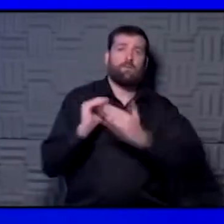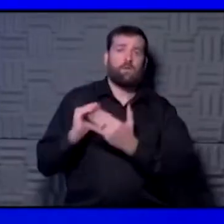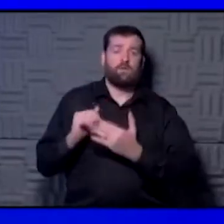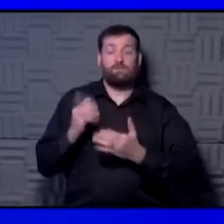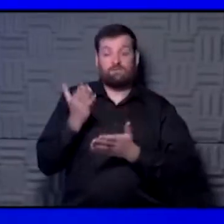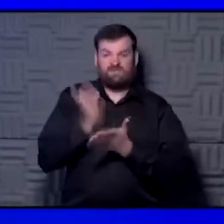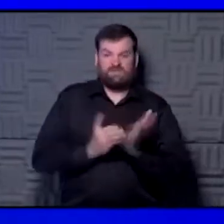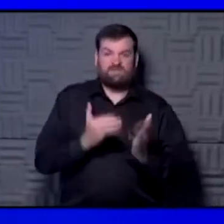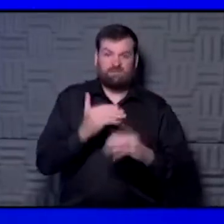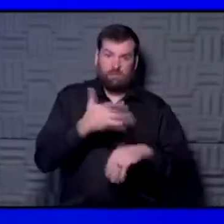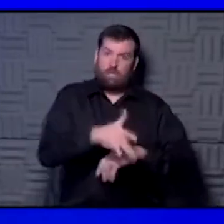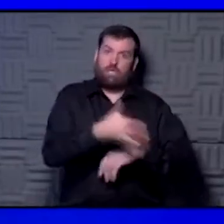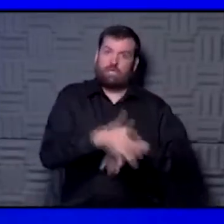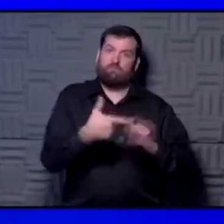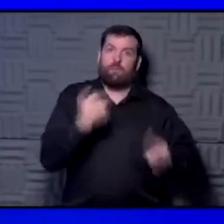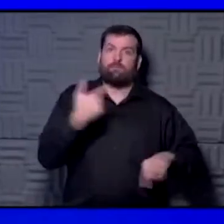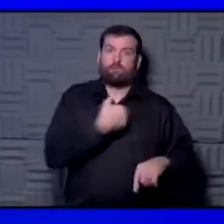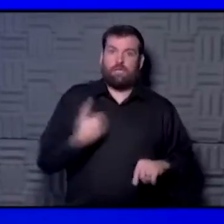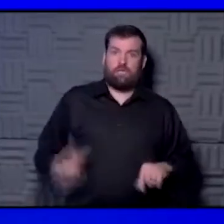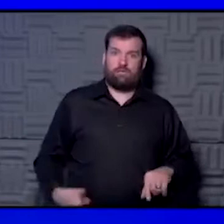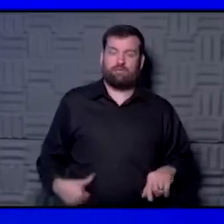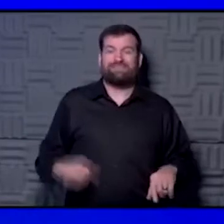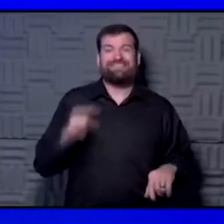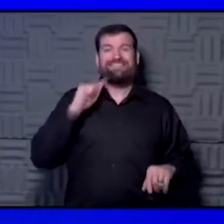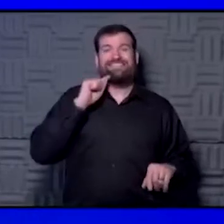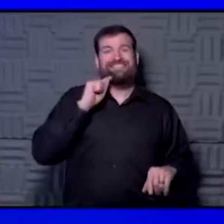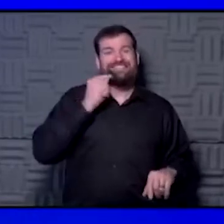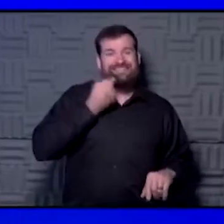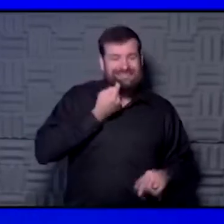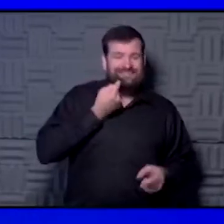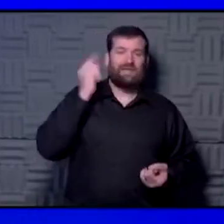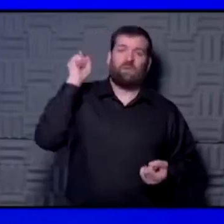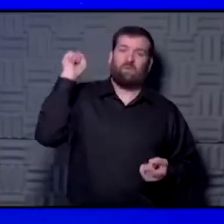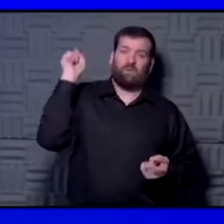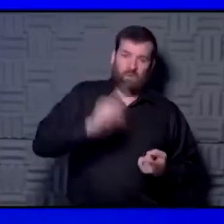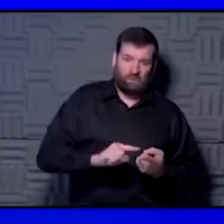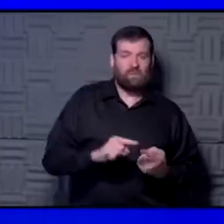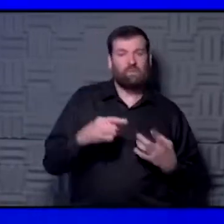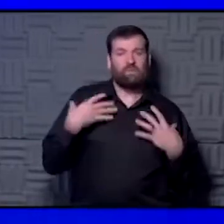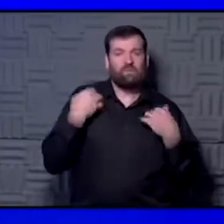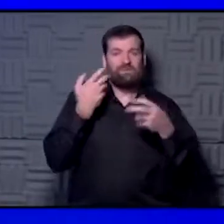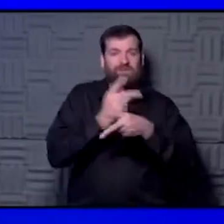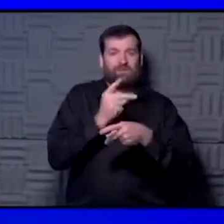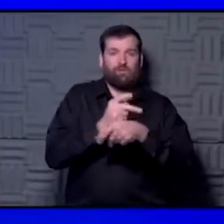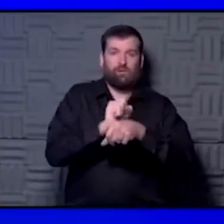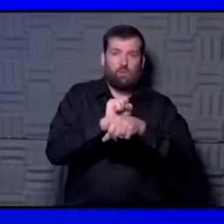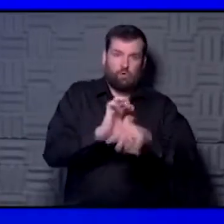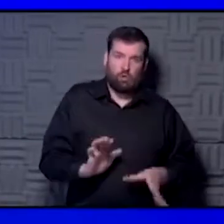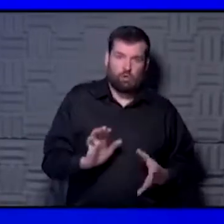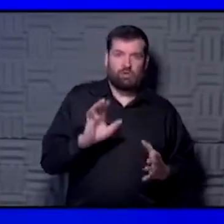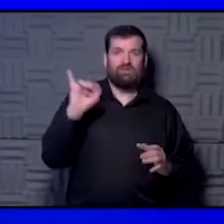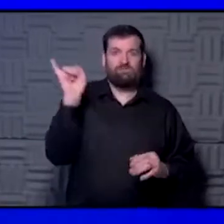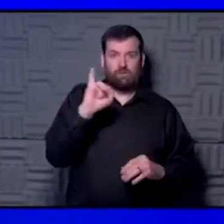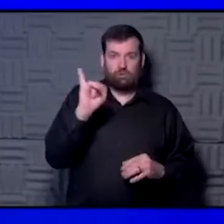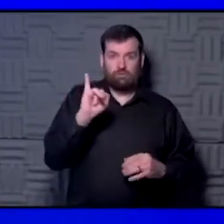from China showing extreme decreases in their rates of healthcare worker infection once they started